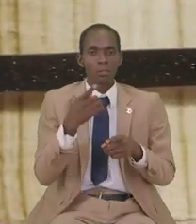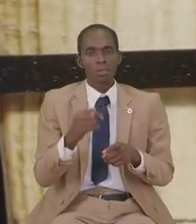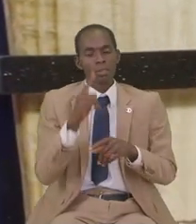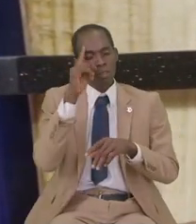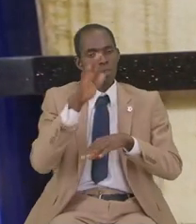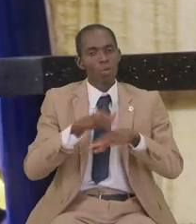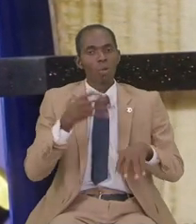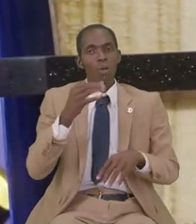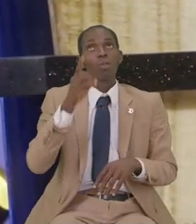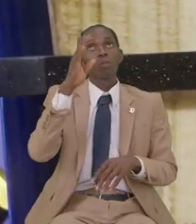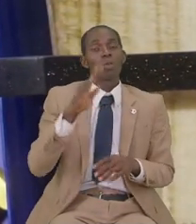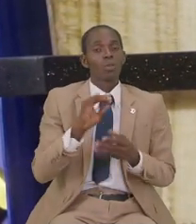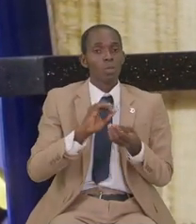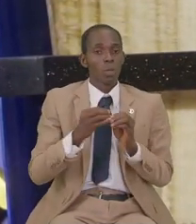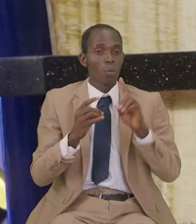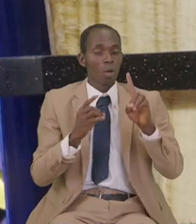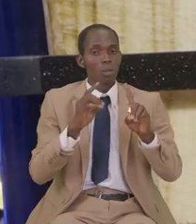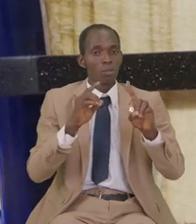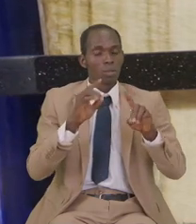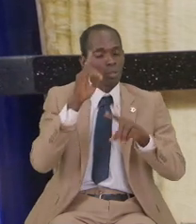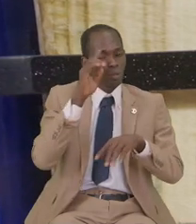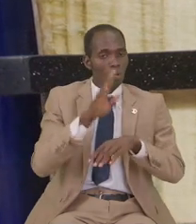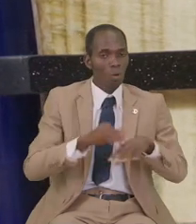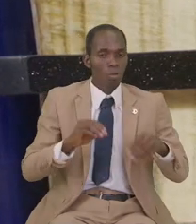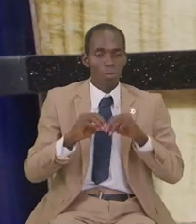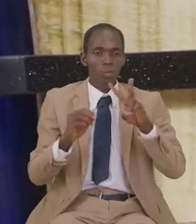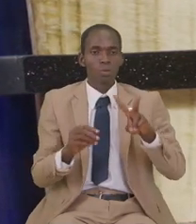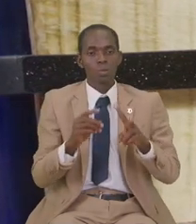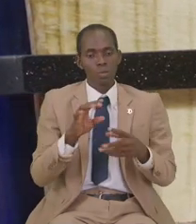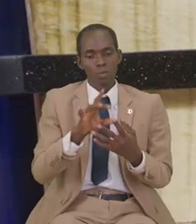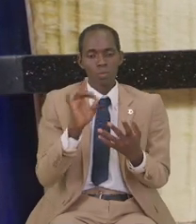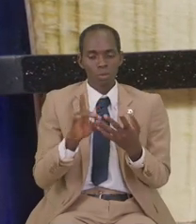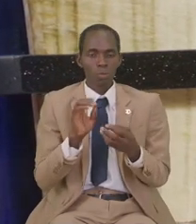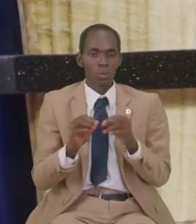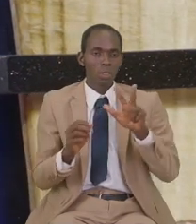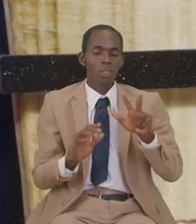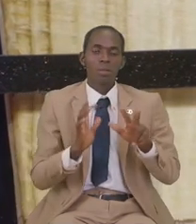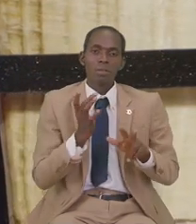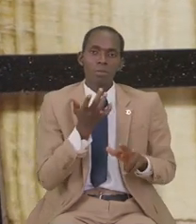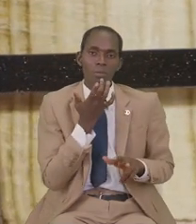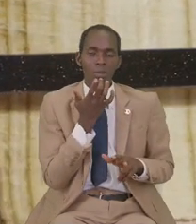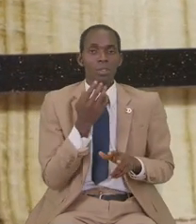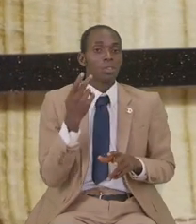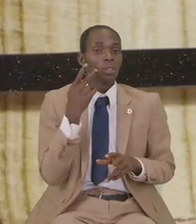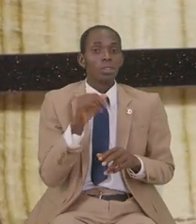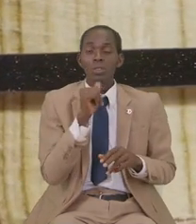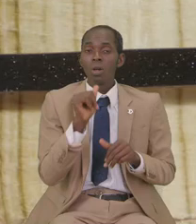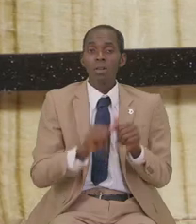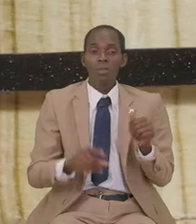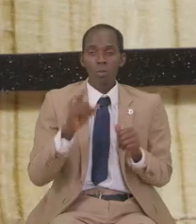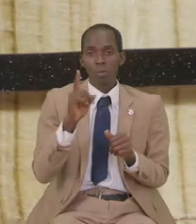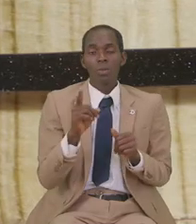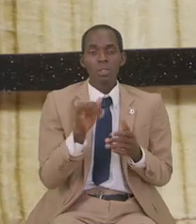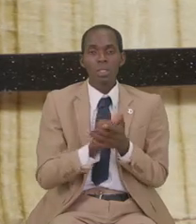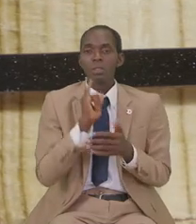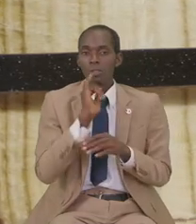has given. Number one, call; number two, chosen; and then faithful. It's one thing to be called, not everybody called